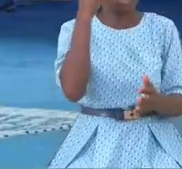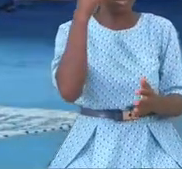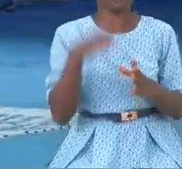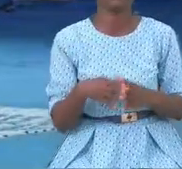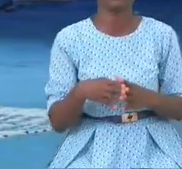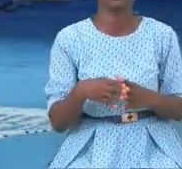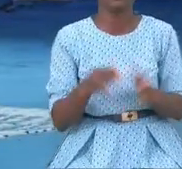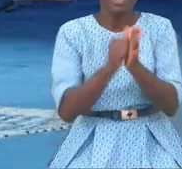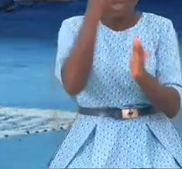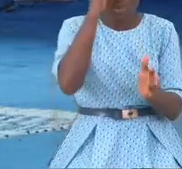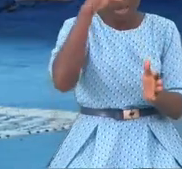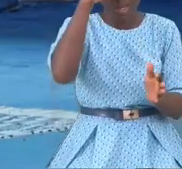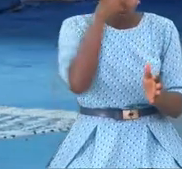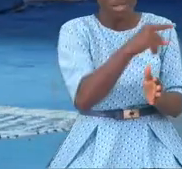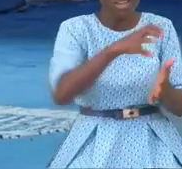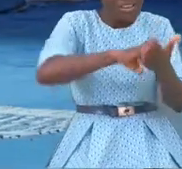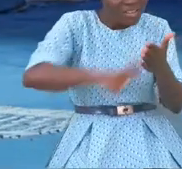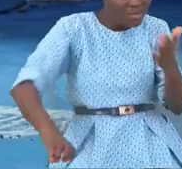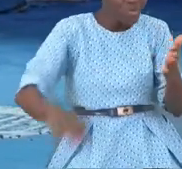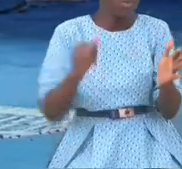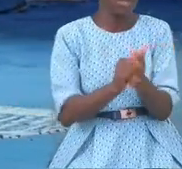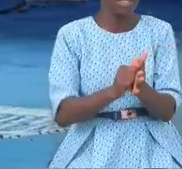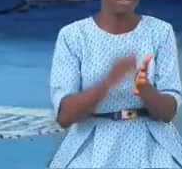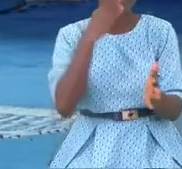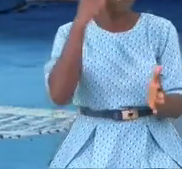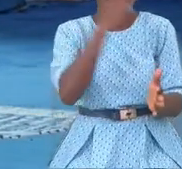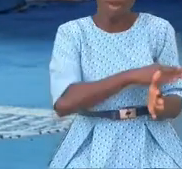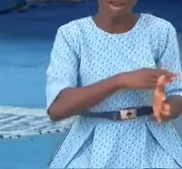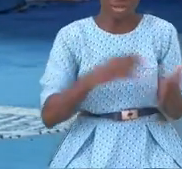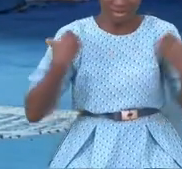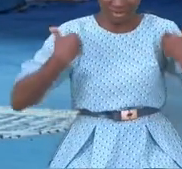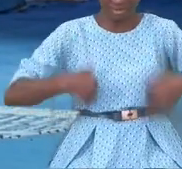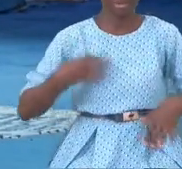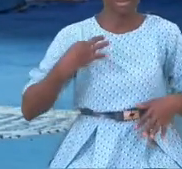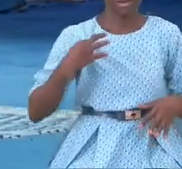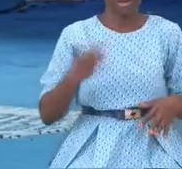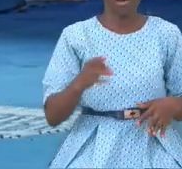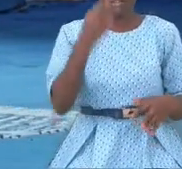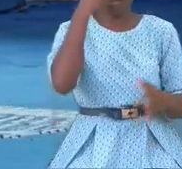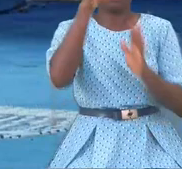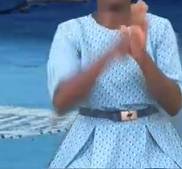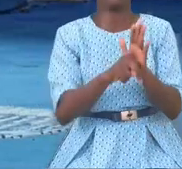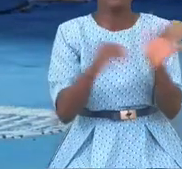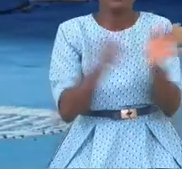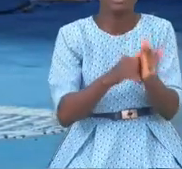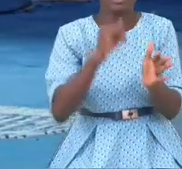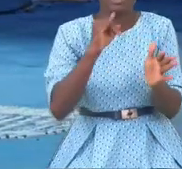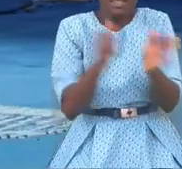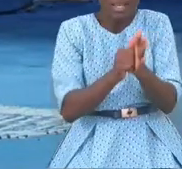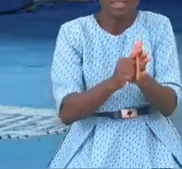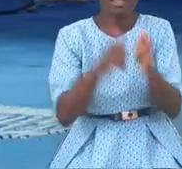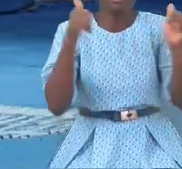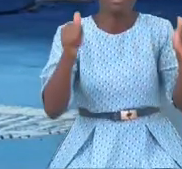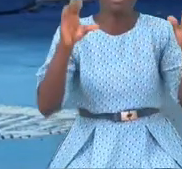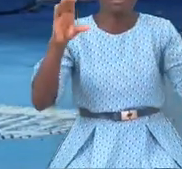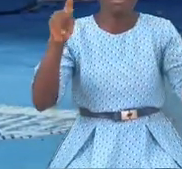I'm going to the Lord. I make him Lord of my life, and Lord of my situation, and Lord of